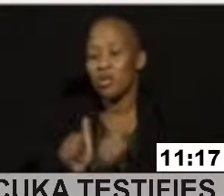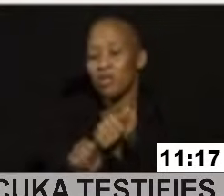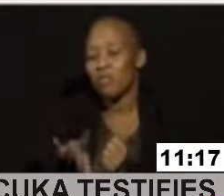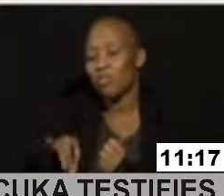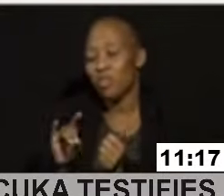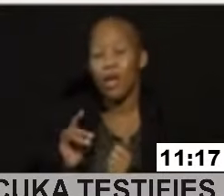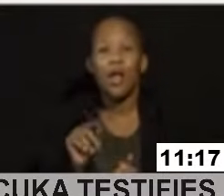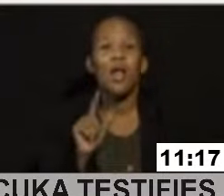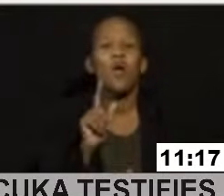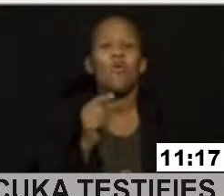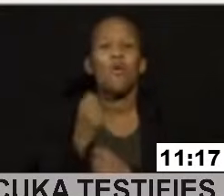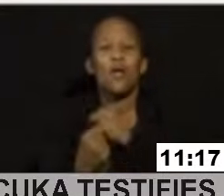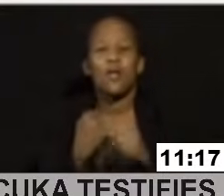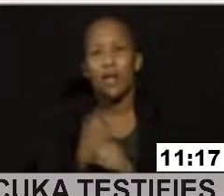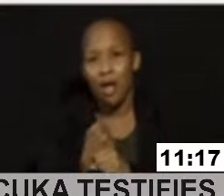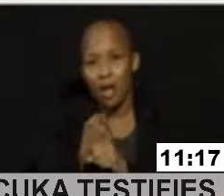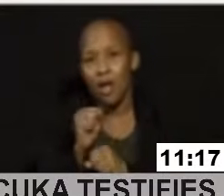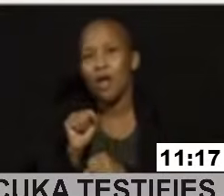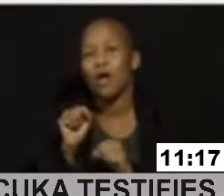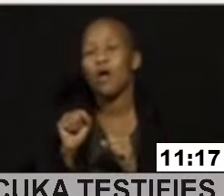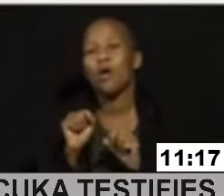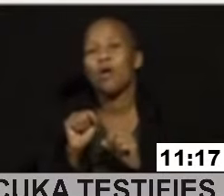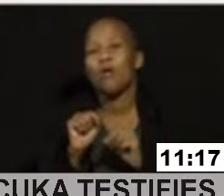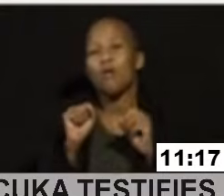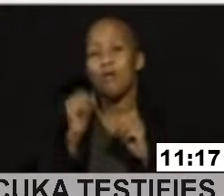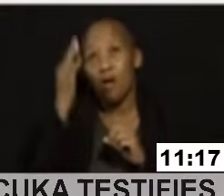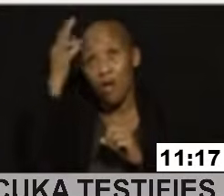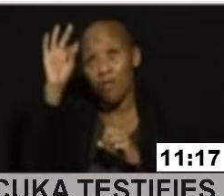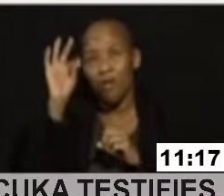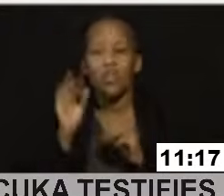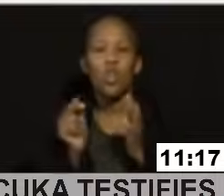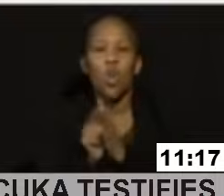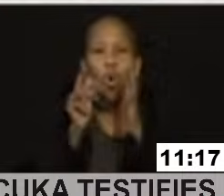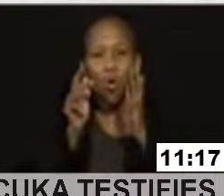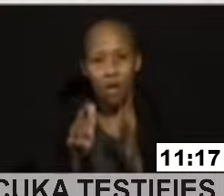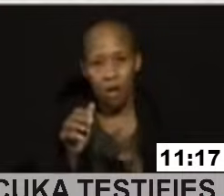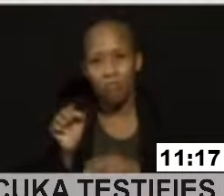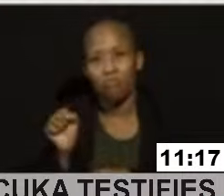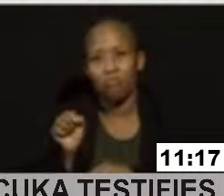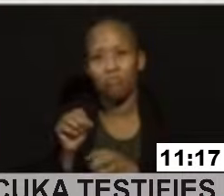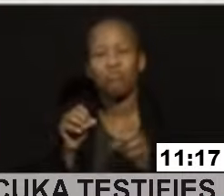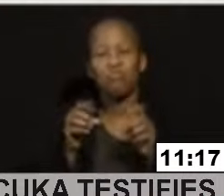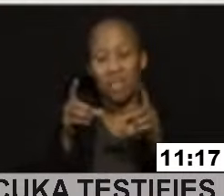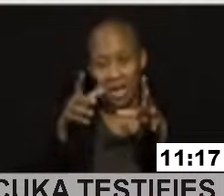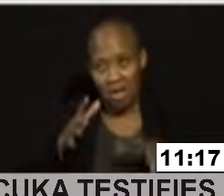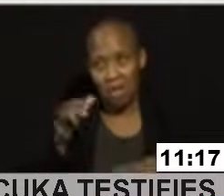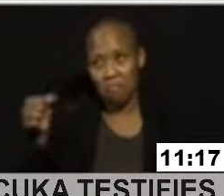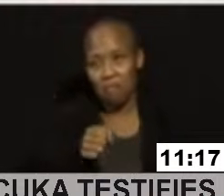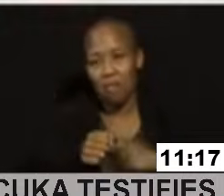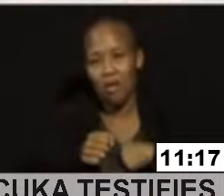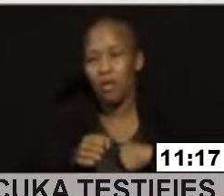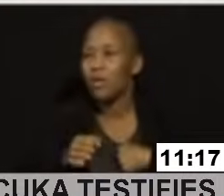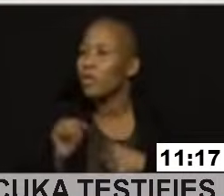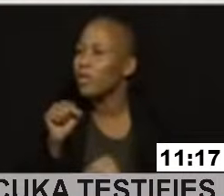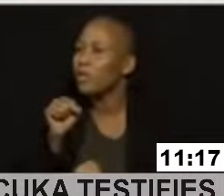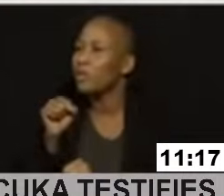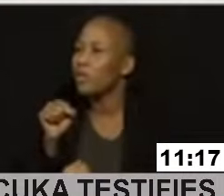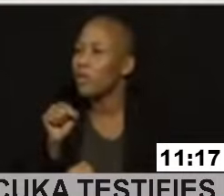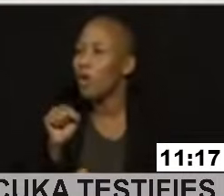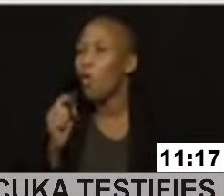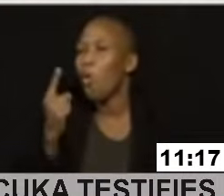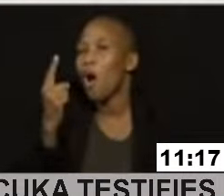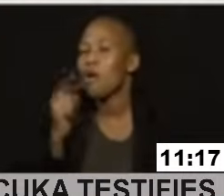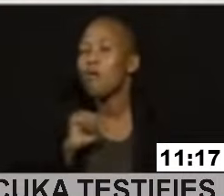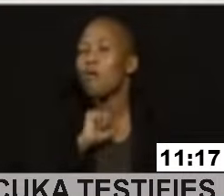was appointed the National Director of Public Prosecutions. Yes, if you can just pause there for a moment. You appointed on the 1st of